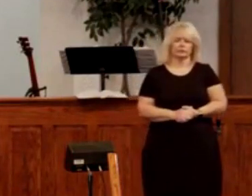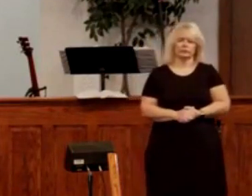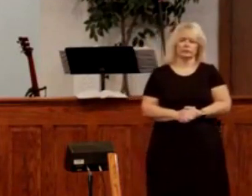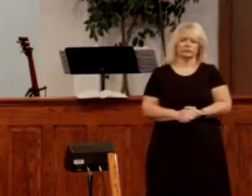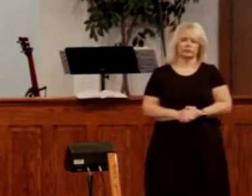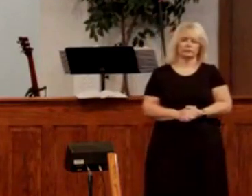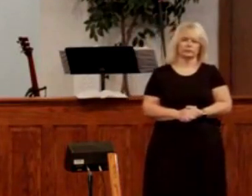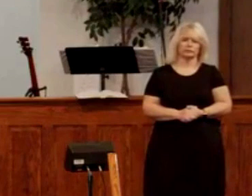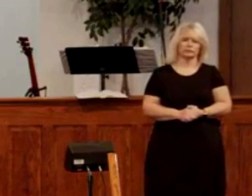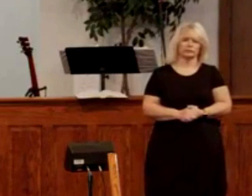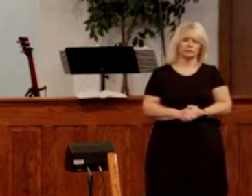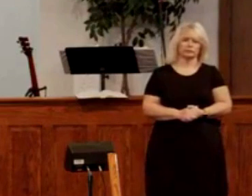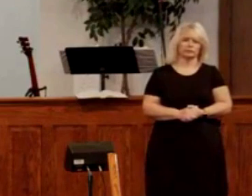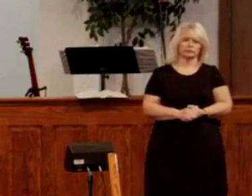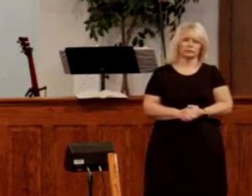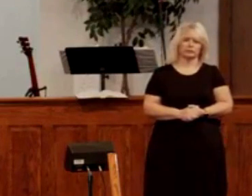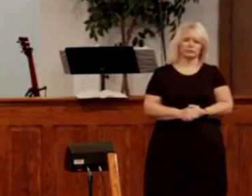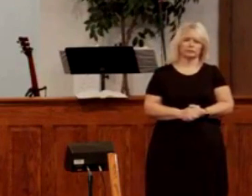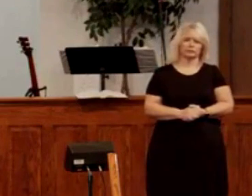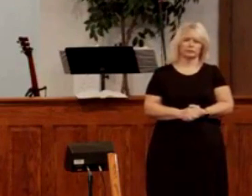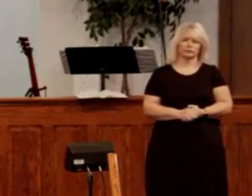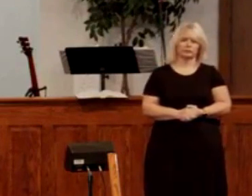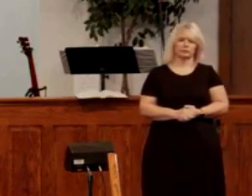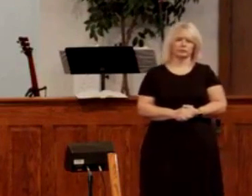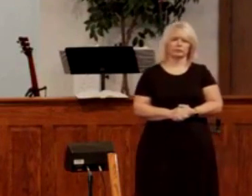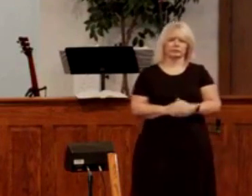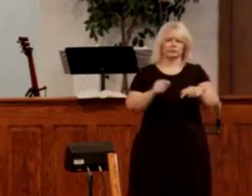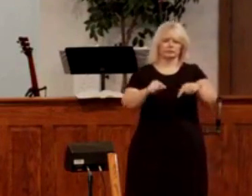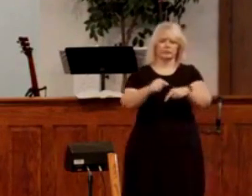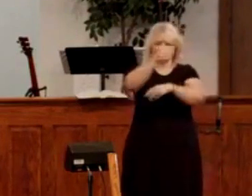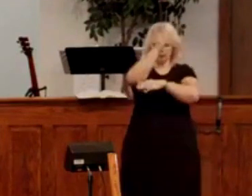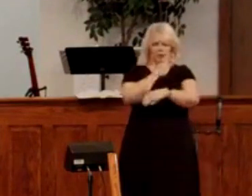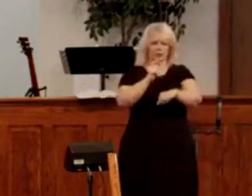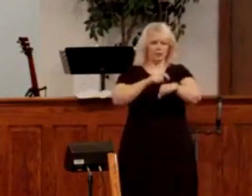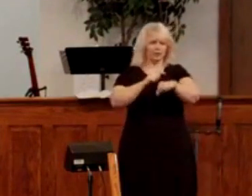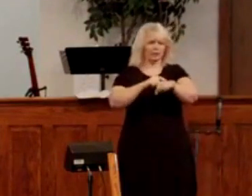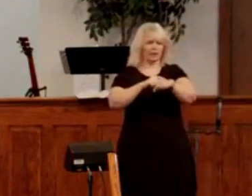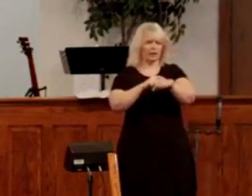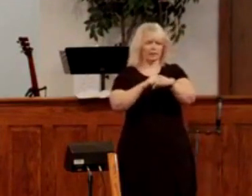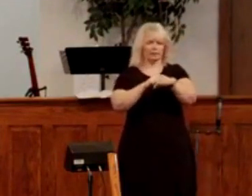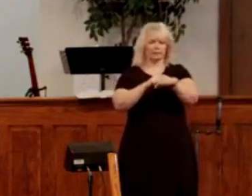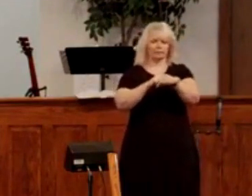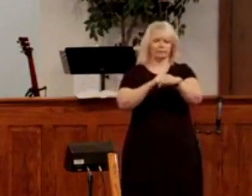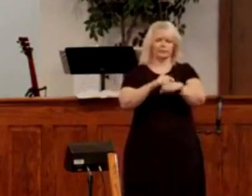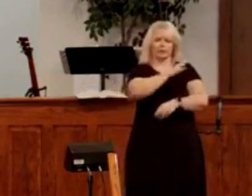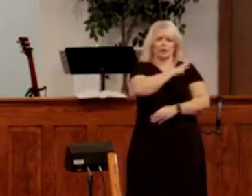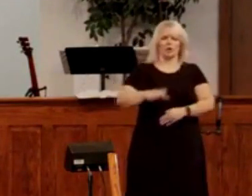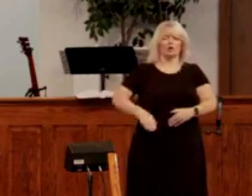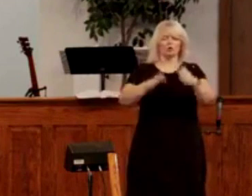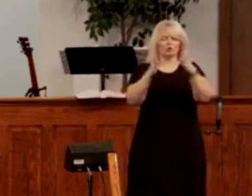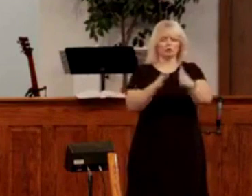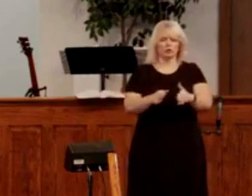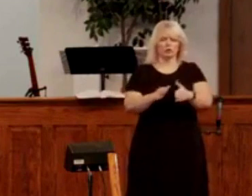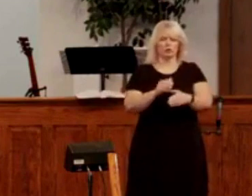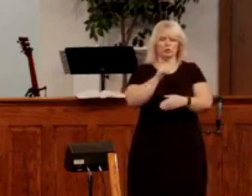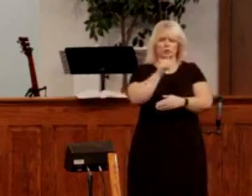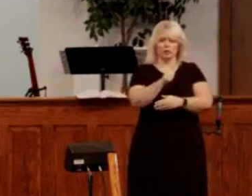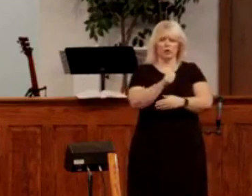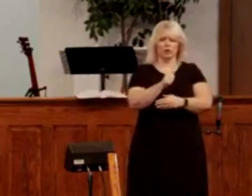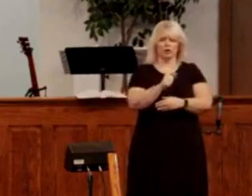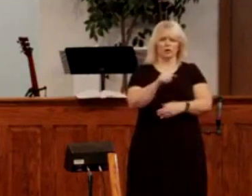ouch. Listen, this is God's timing, if ever it was. Christians are not